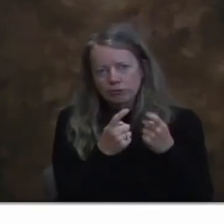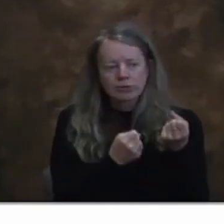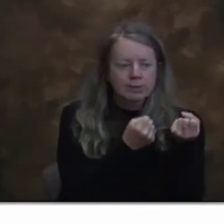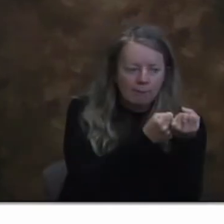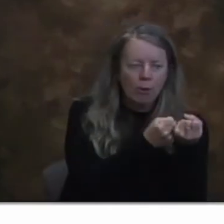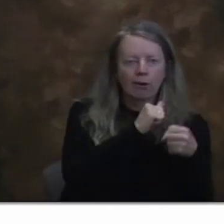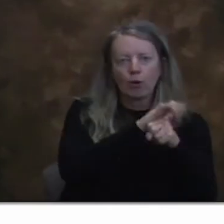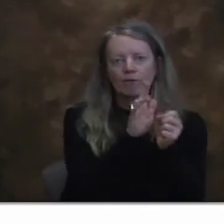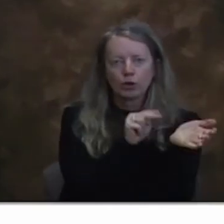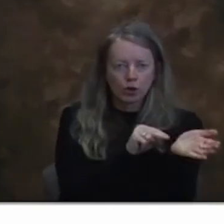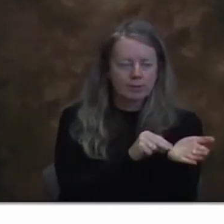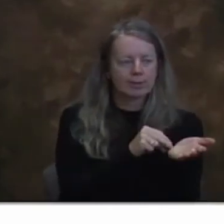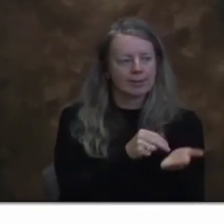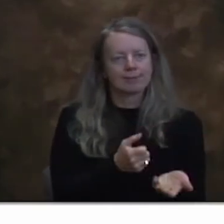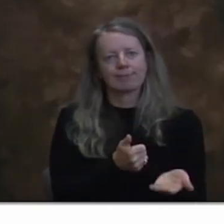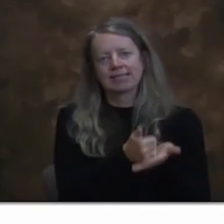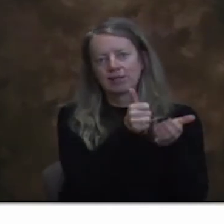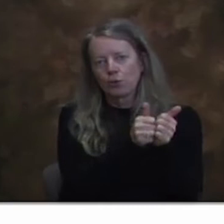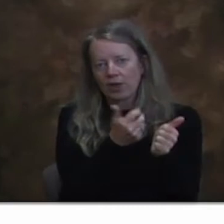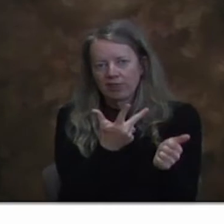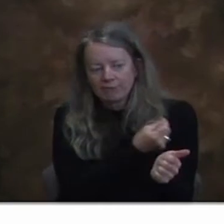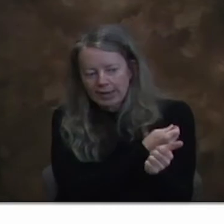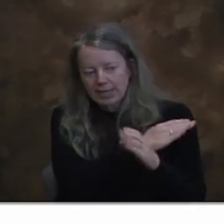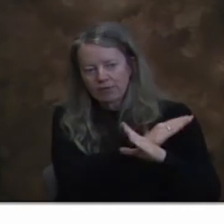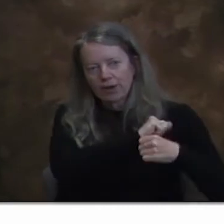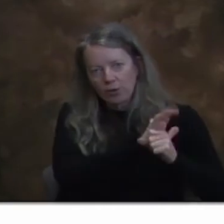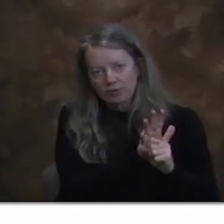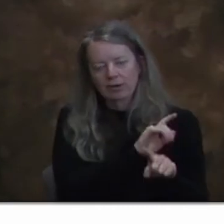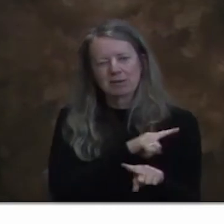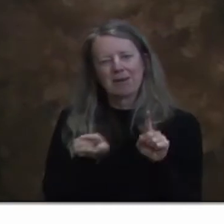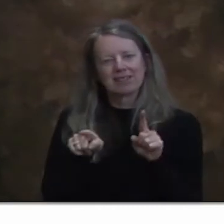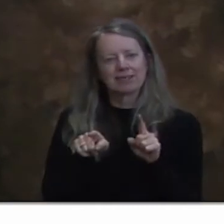with COVID-19 vaccine immunizations. But staffing